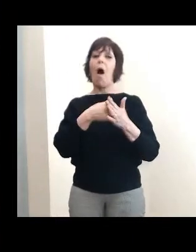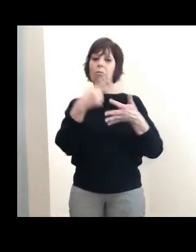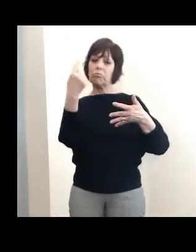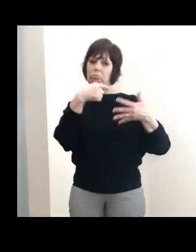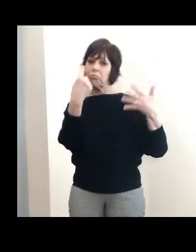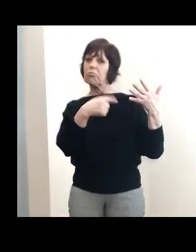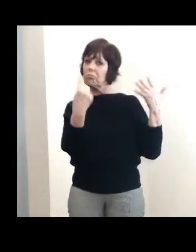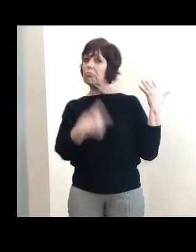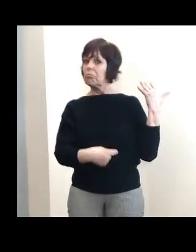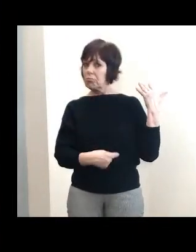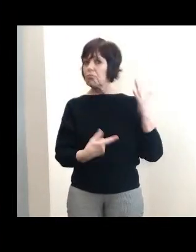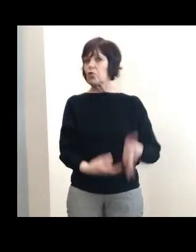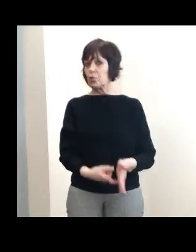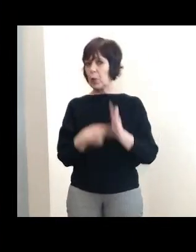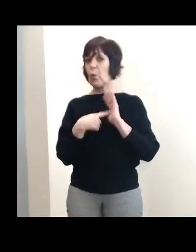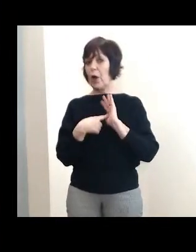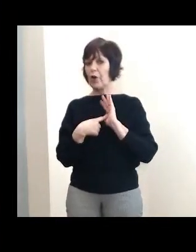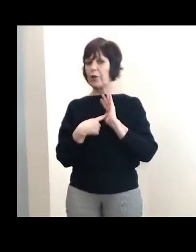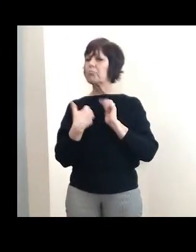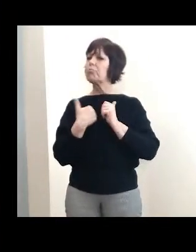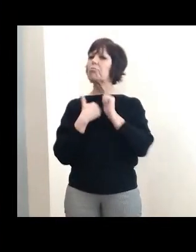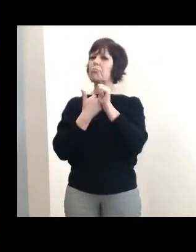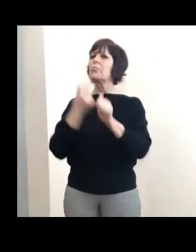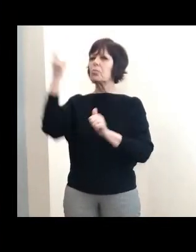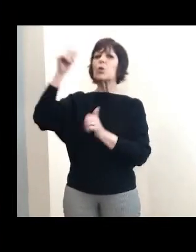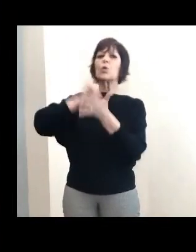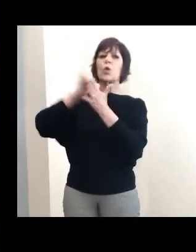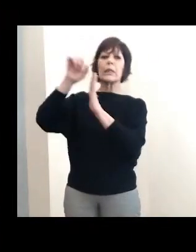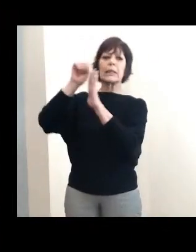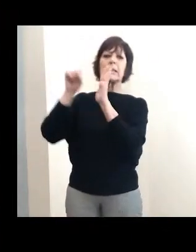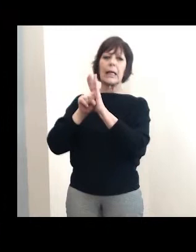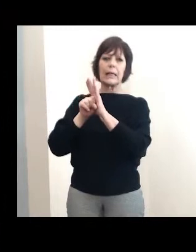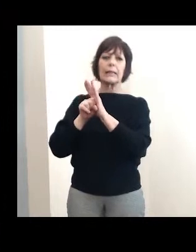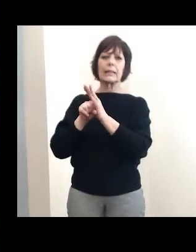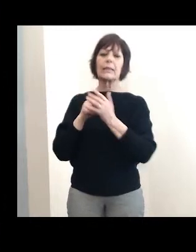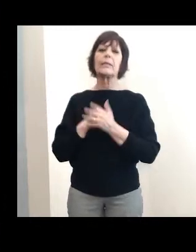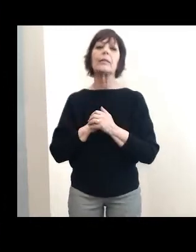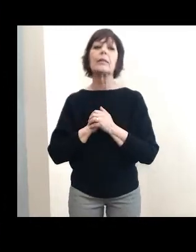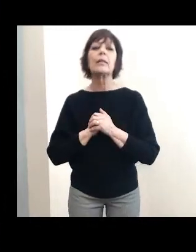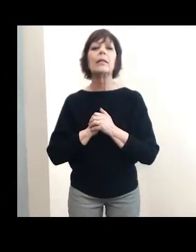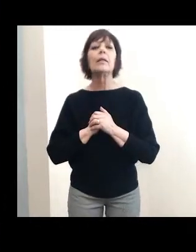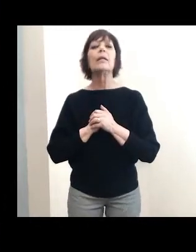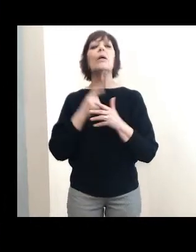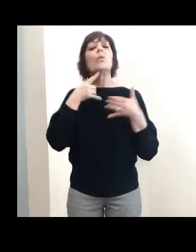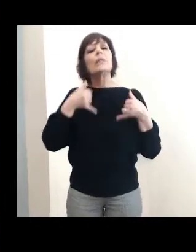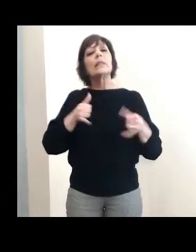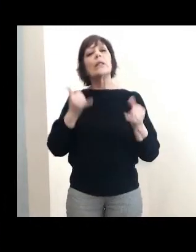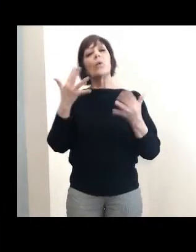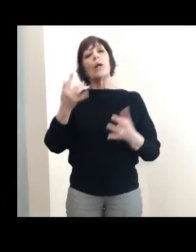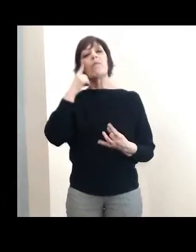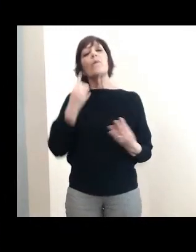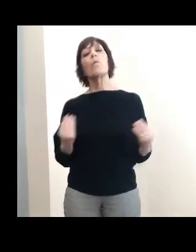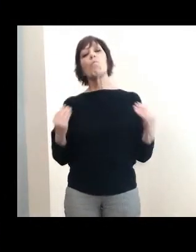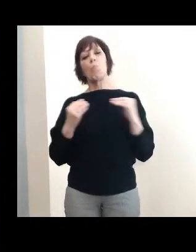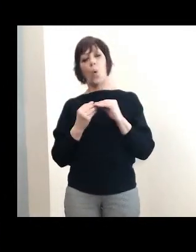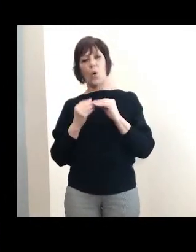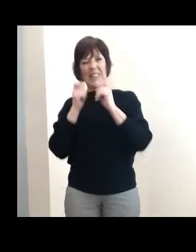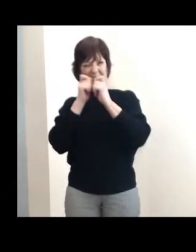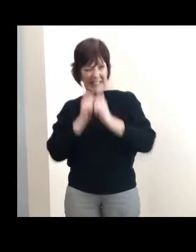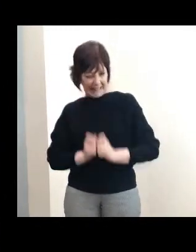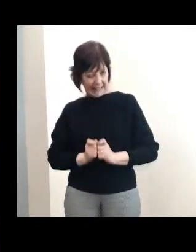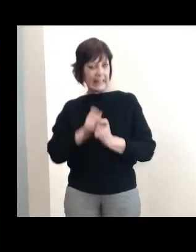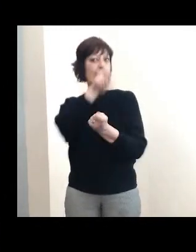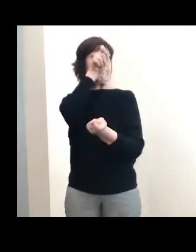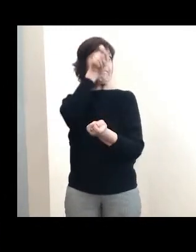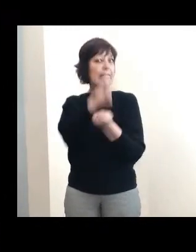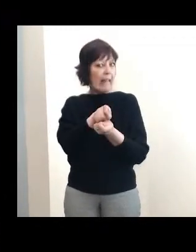that will be in the required by the New York State Health Department in their plan. We're still waiting for more details about what